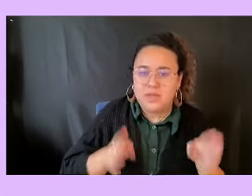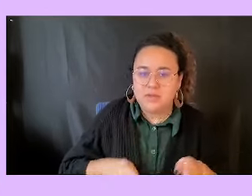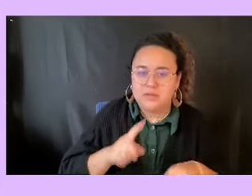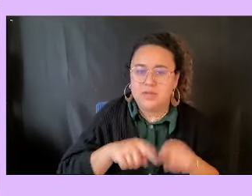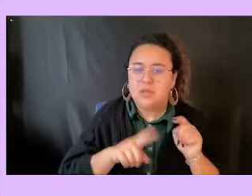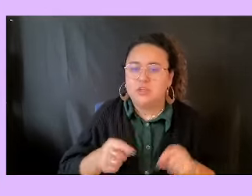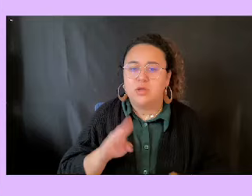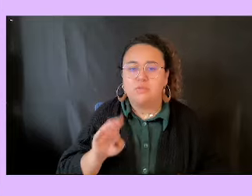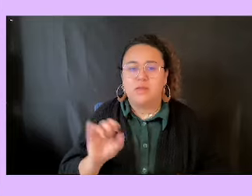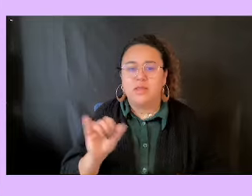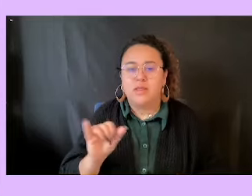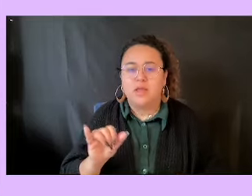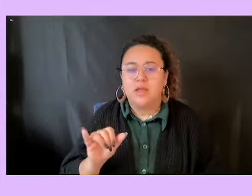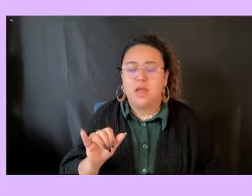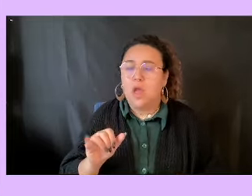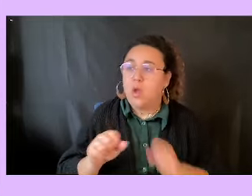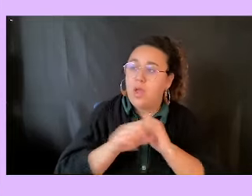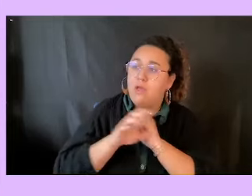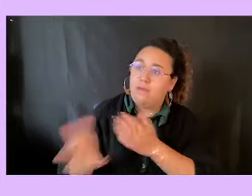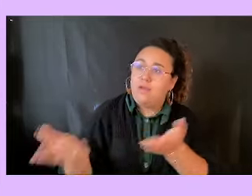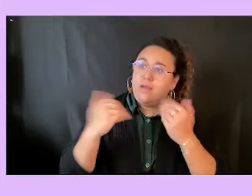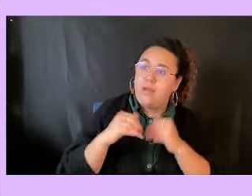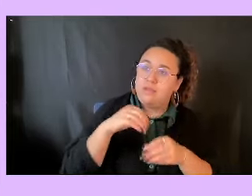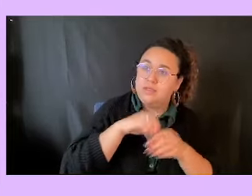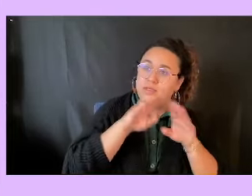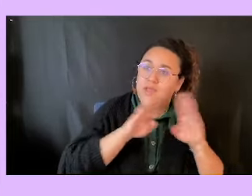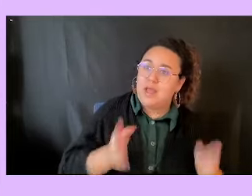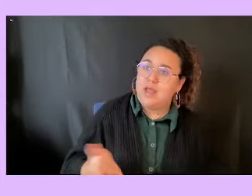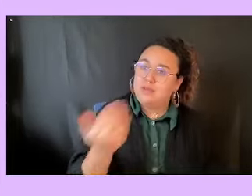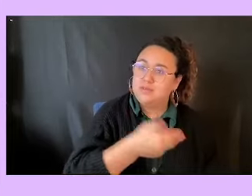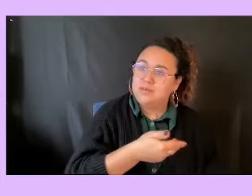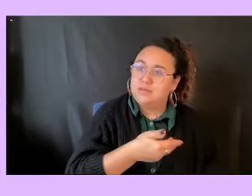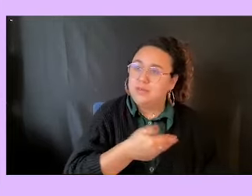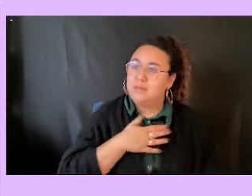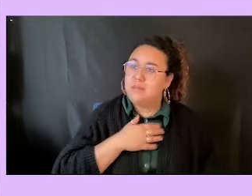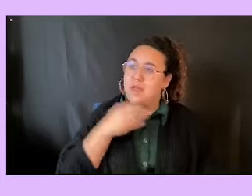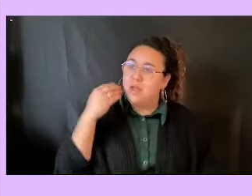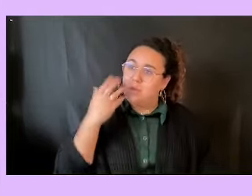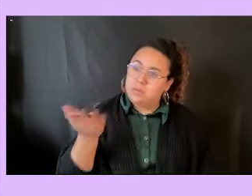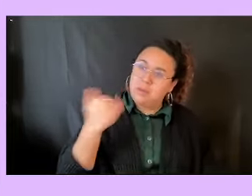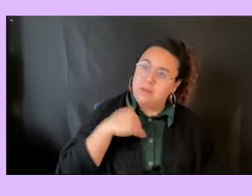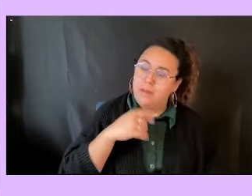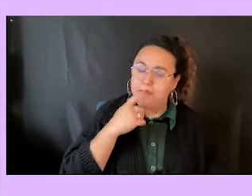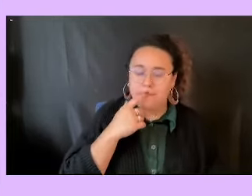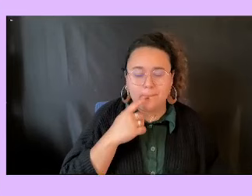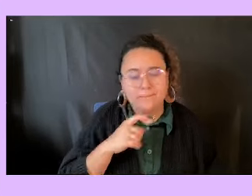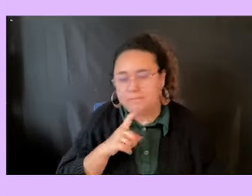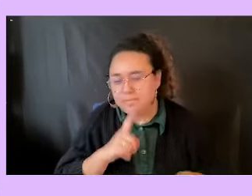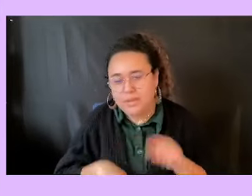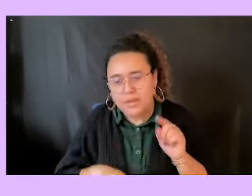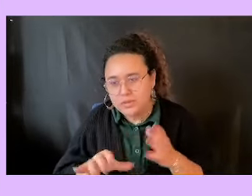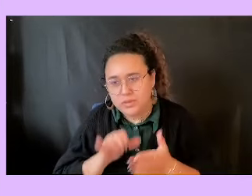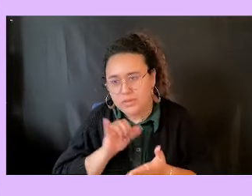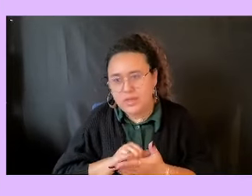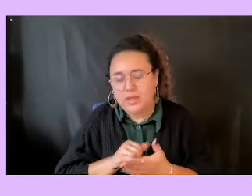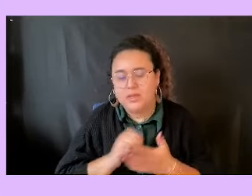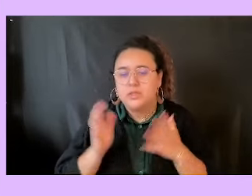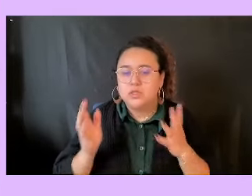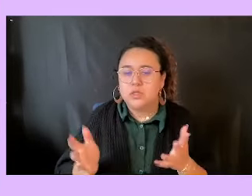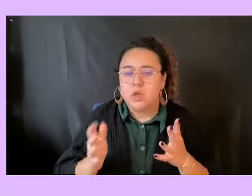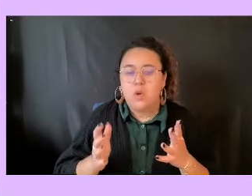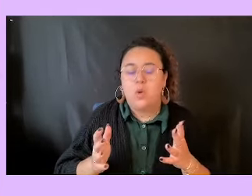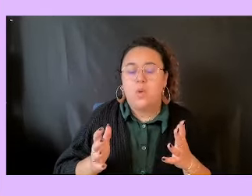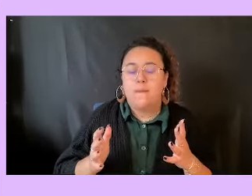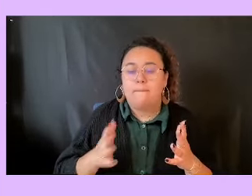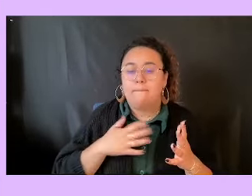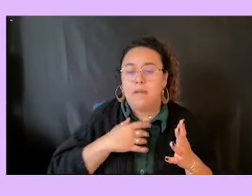like mass advertising that, like, hey, come to my home. But my kind of dream